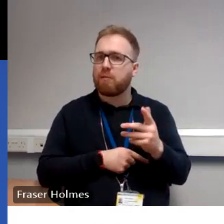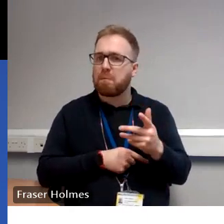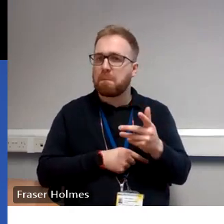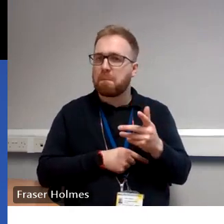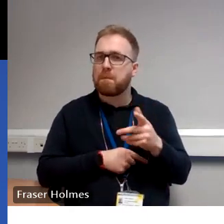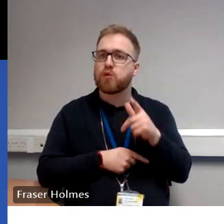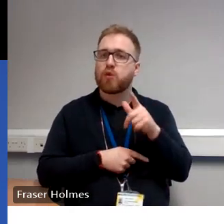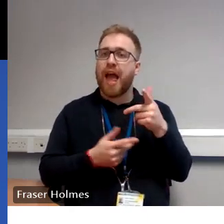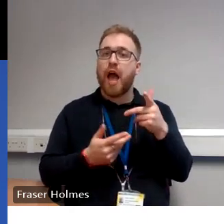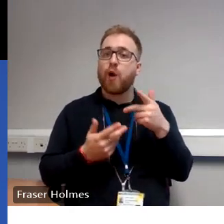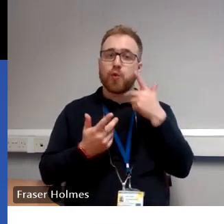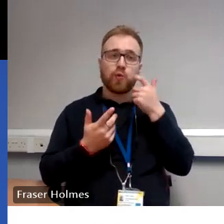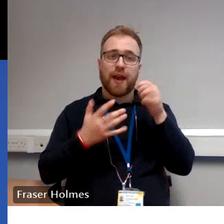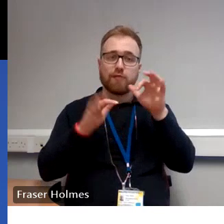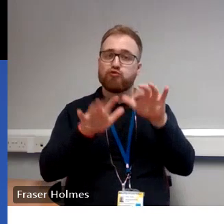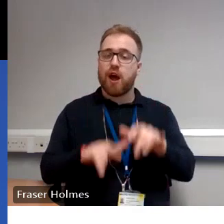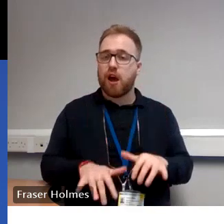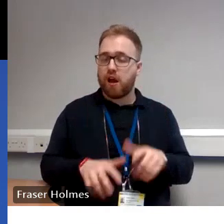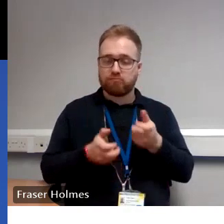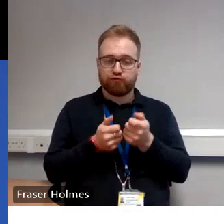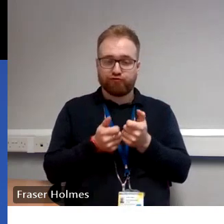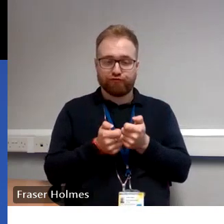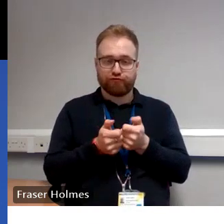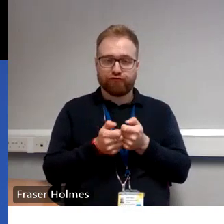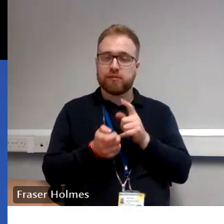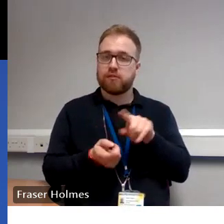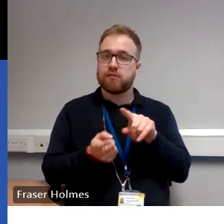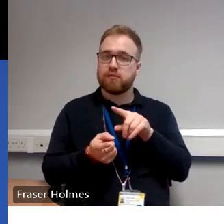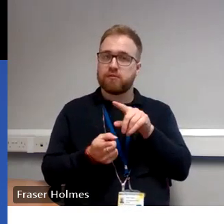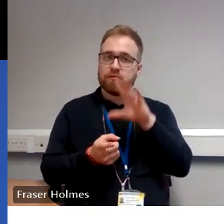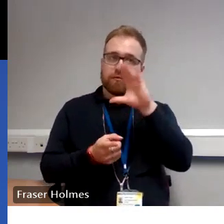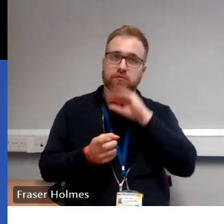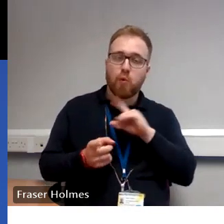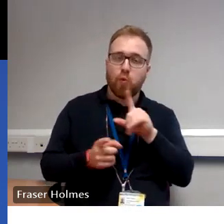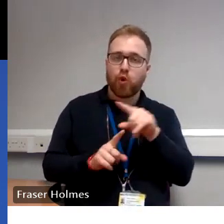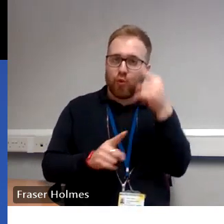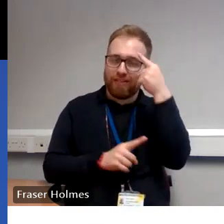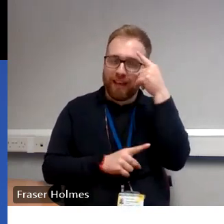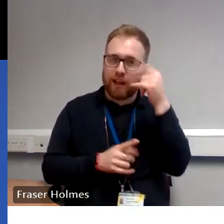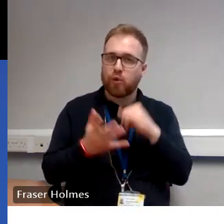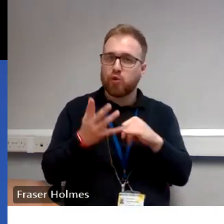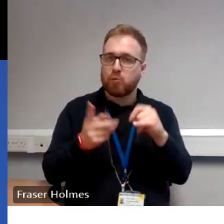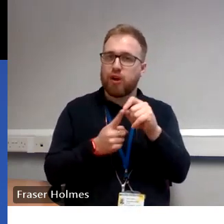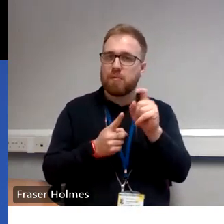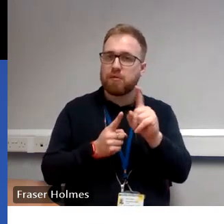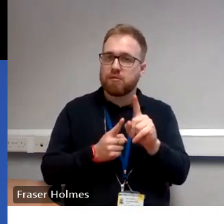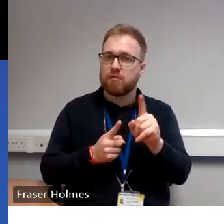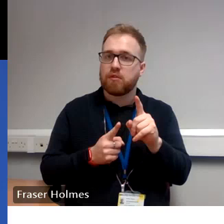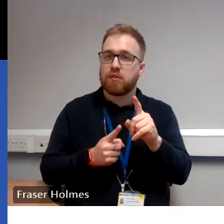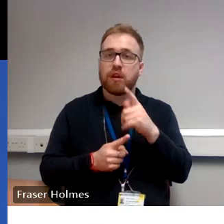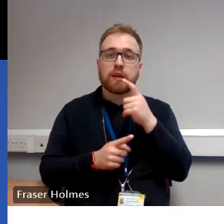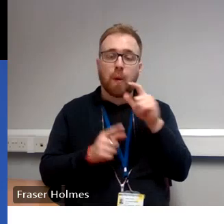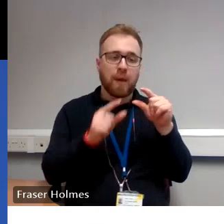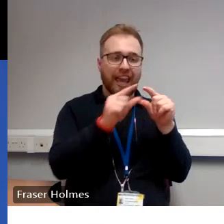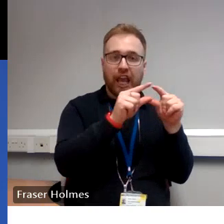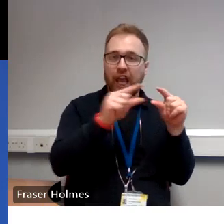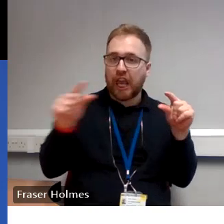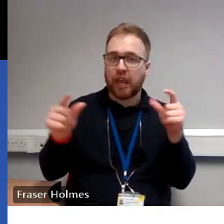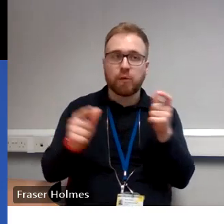got a free text box. So we want you to tell us what you think social prescribing is. We don't mind if you can use a sentence, you can